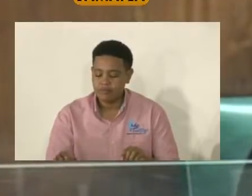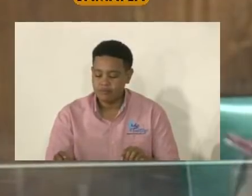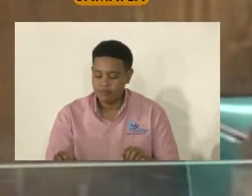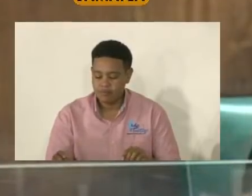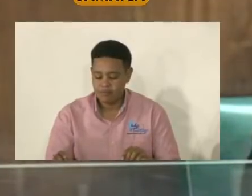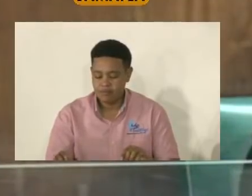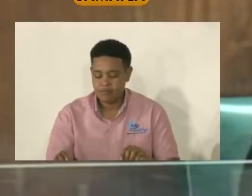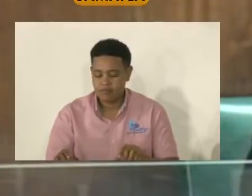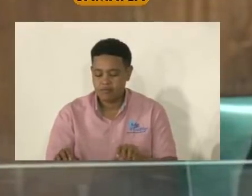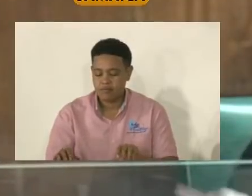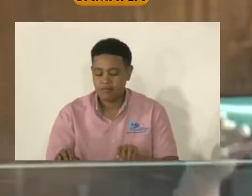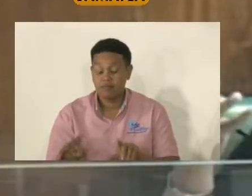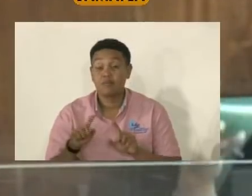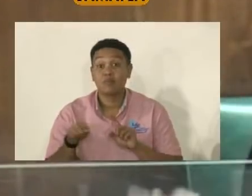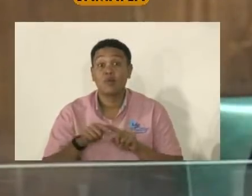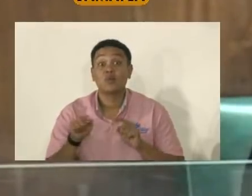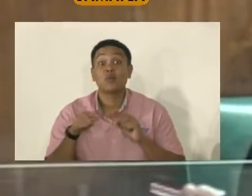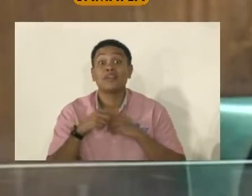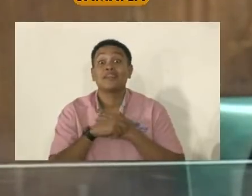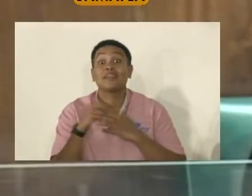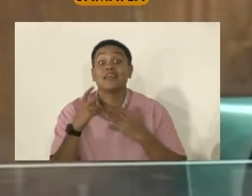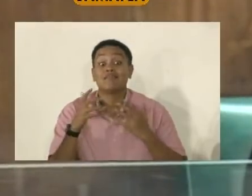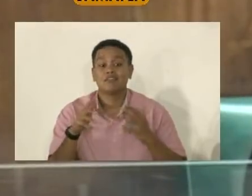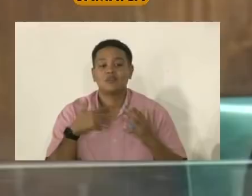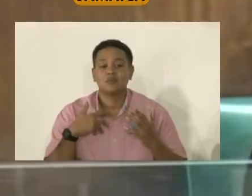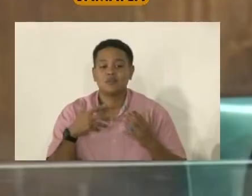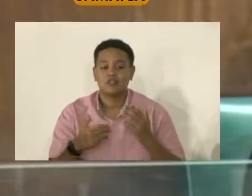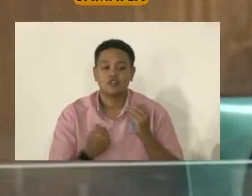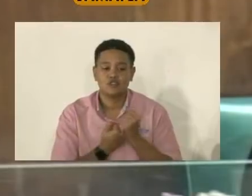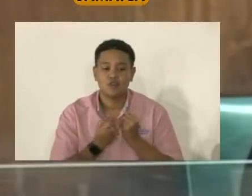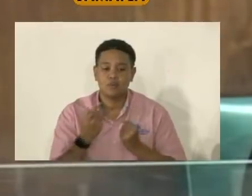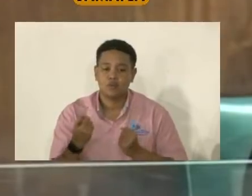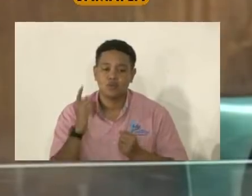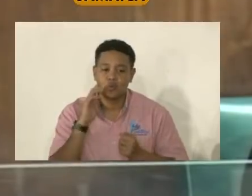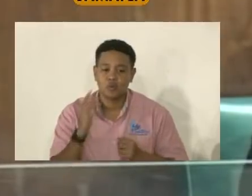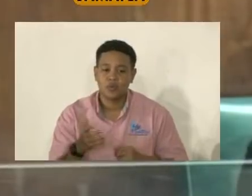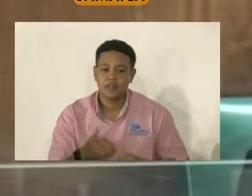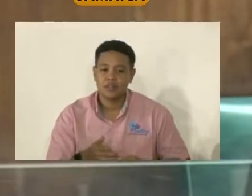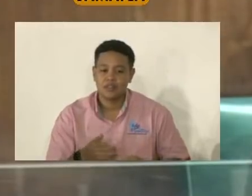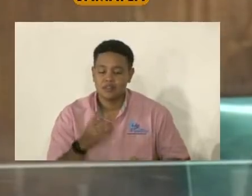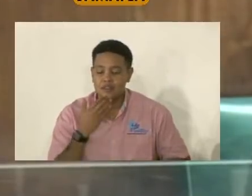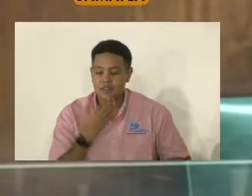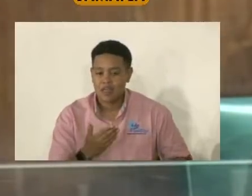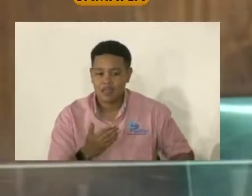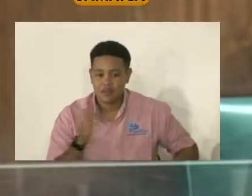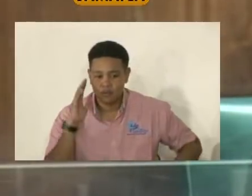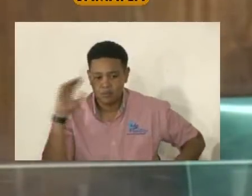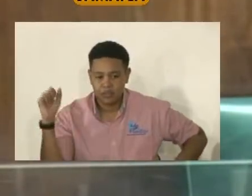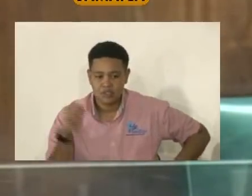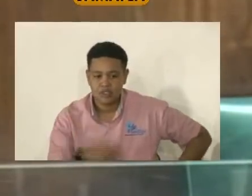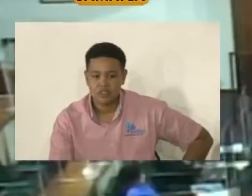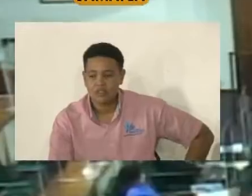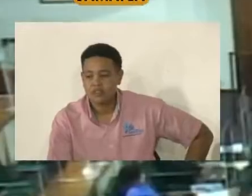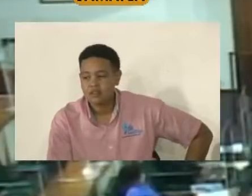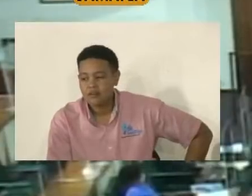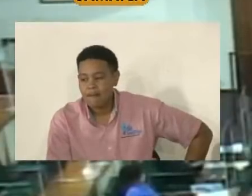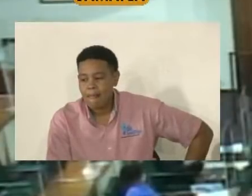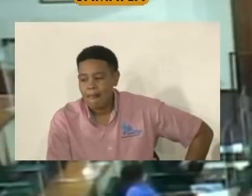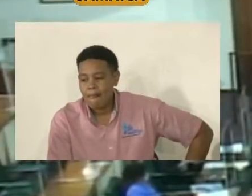at the end of the day, we are here for you. We are here. If it pleases you, Mr. President.